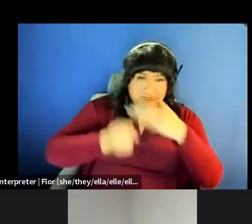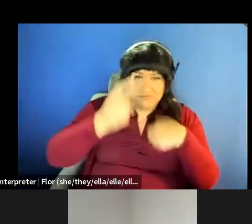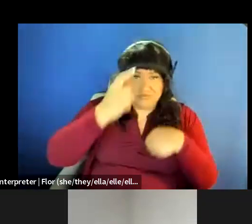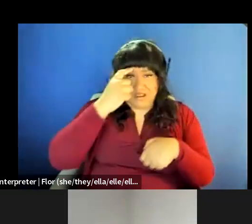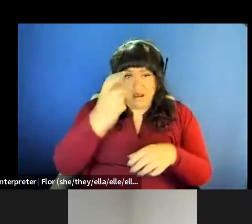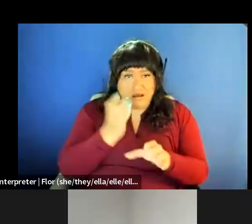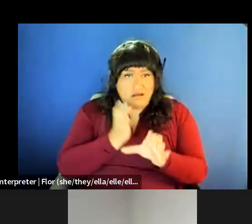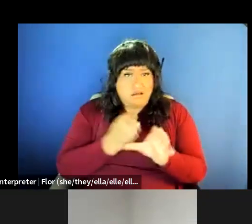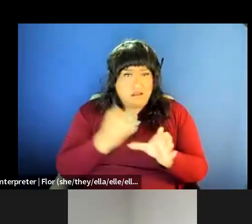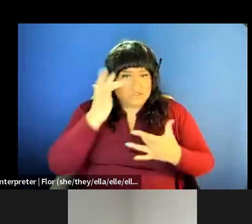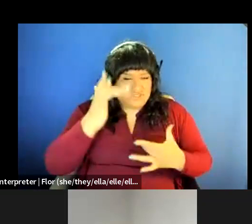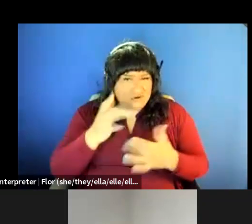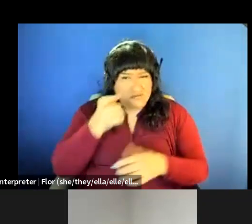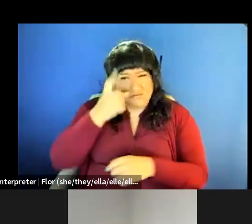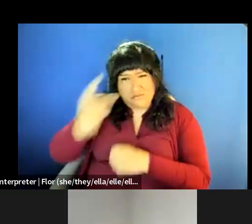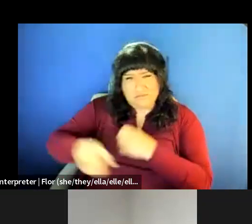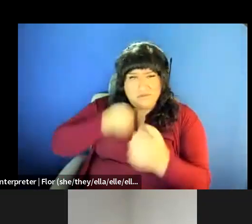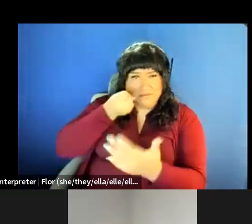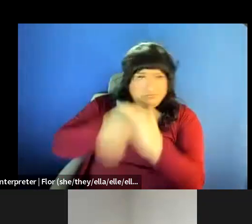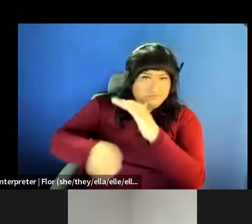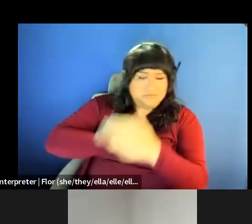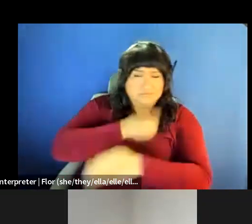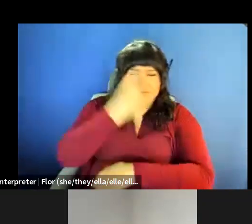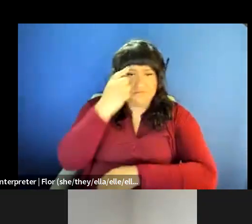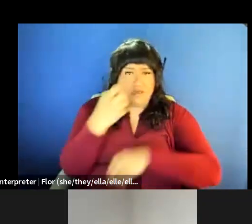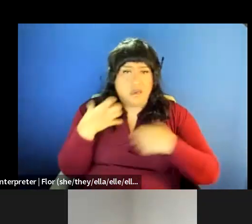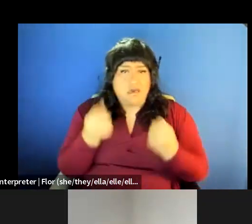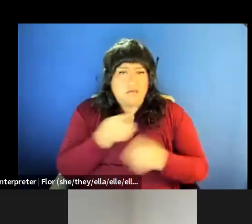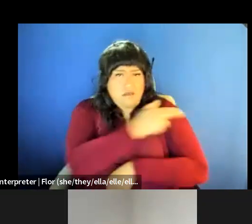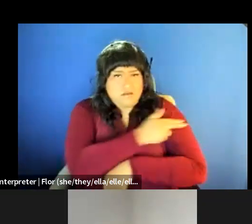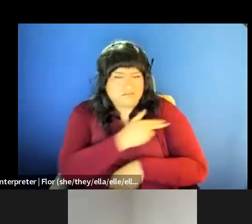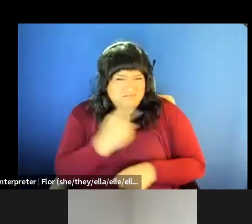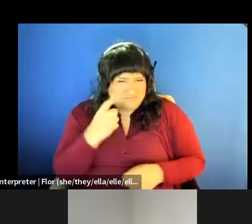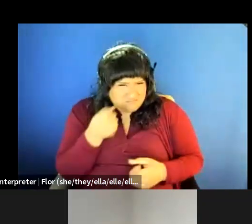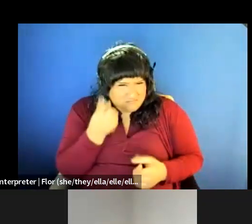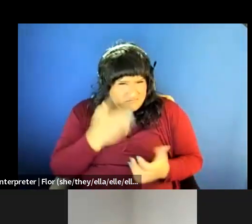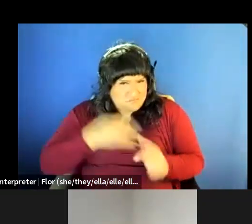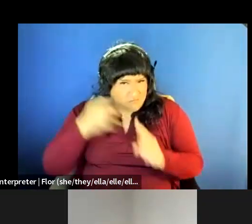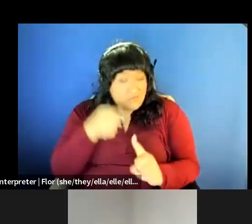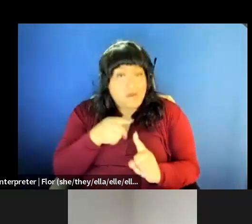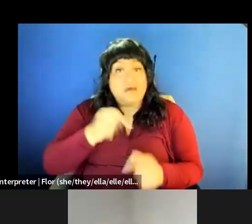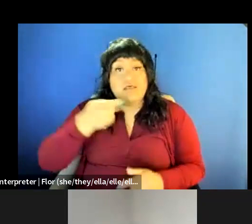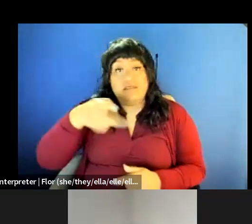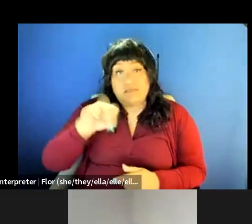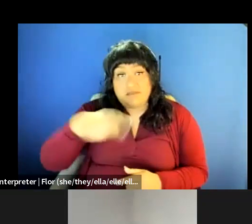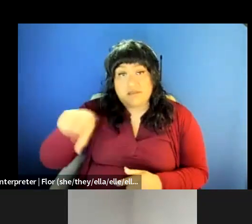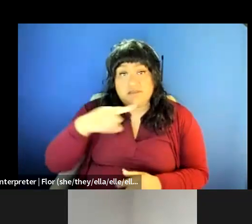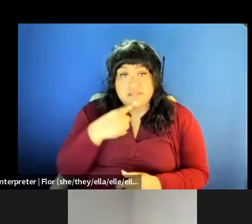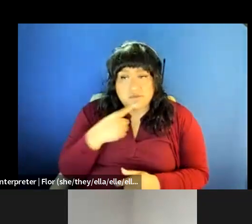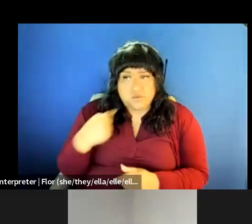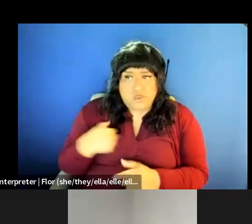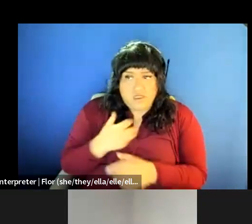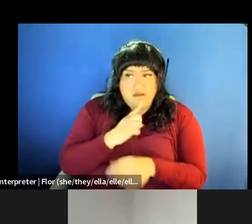hospital, you see my point. Then they basically said, we're actually getting these people who